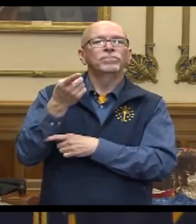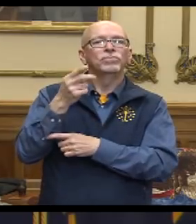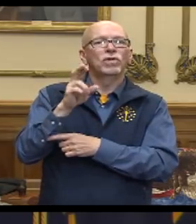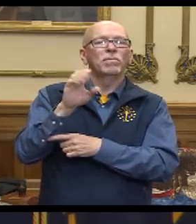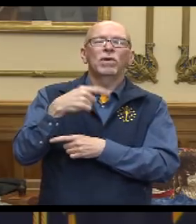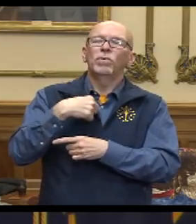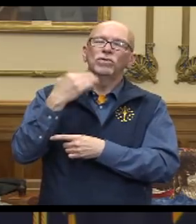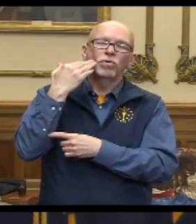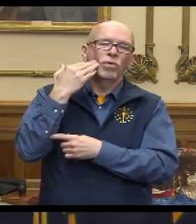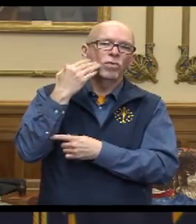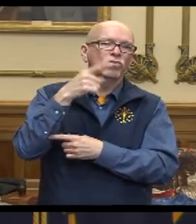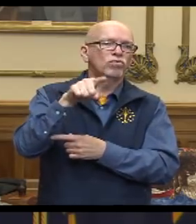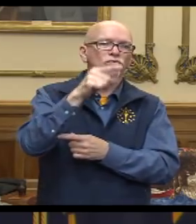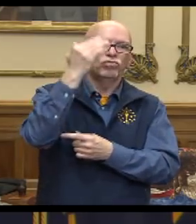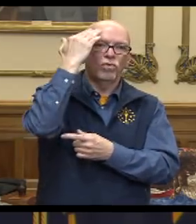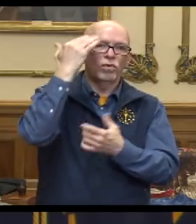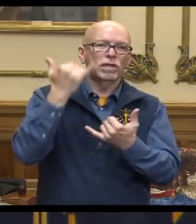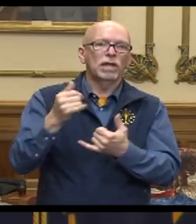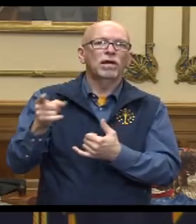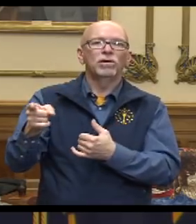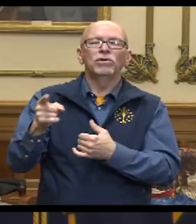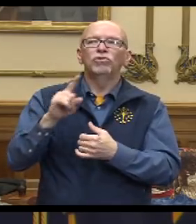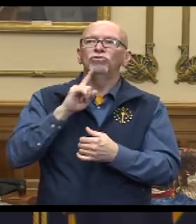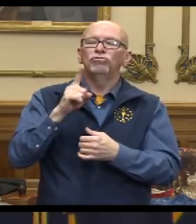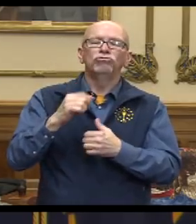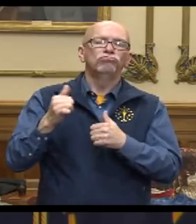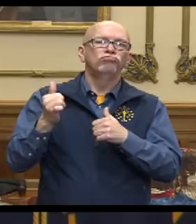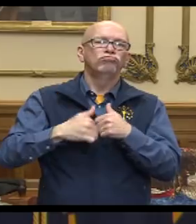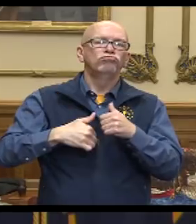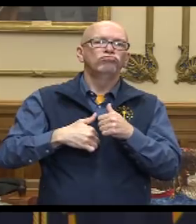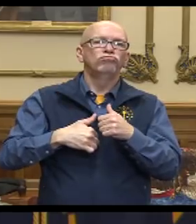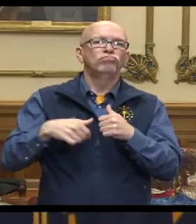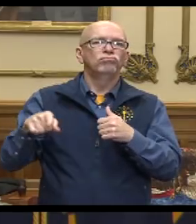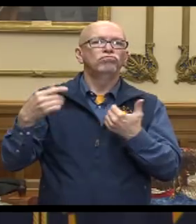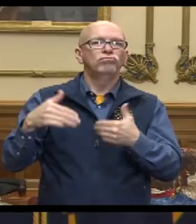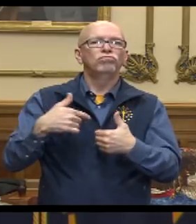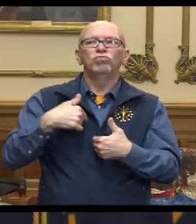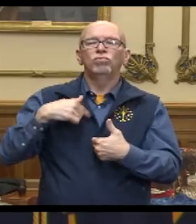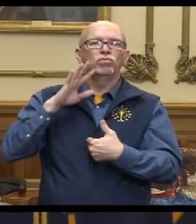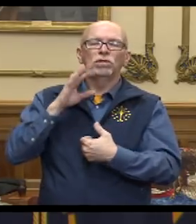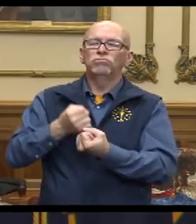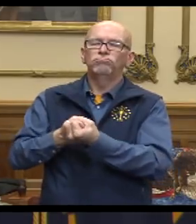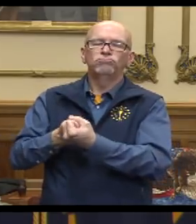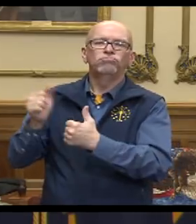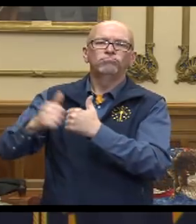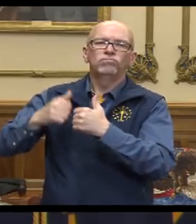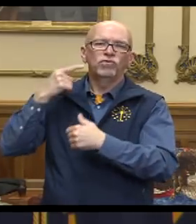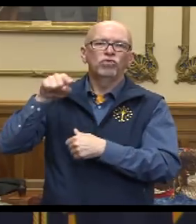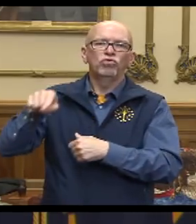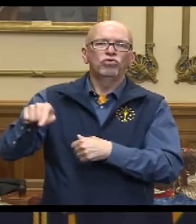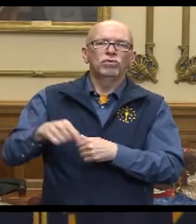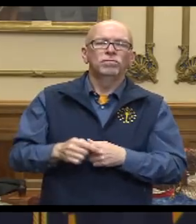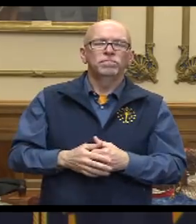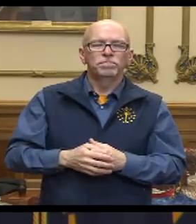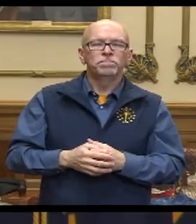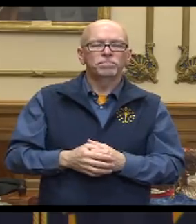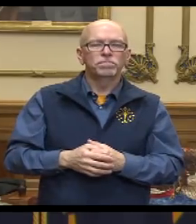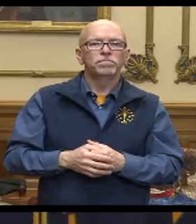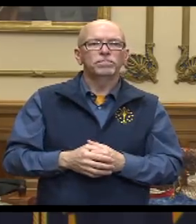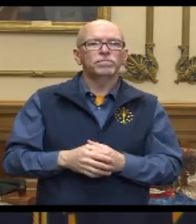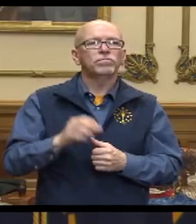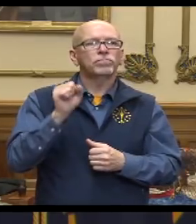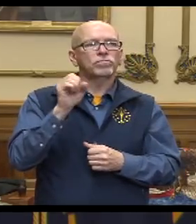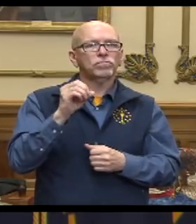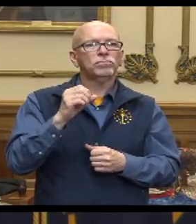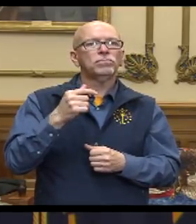we all know, and you all know by now, has been a rock around her, and we're going to be that rock for her in this time.